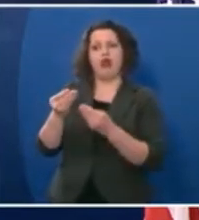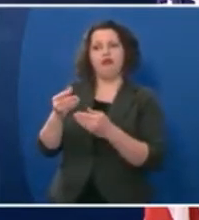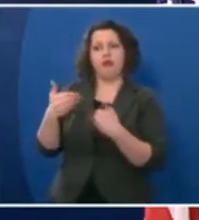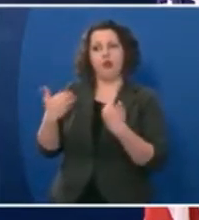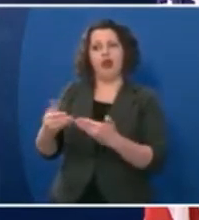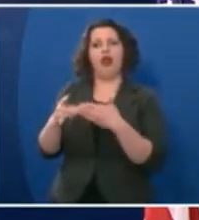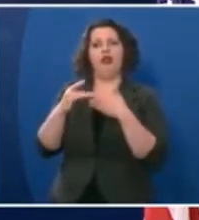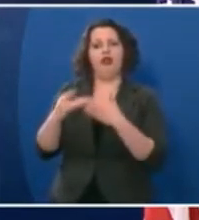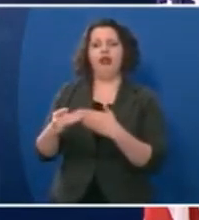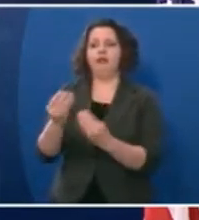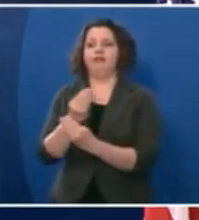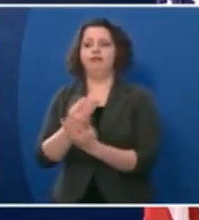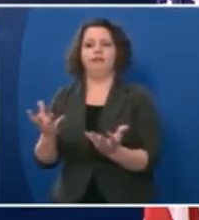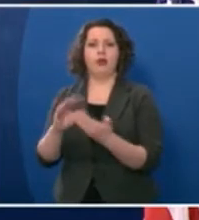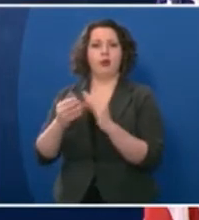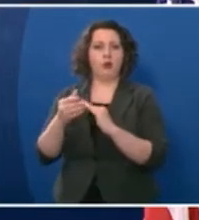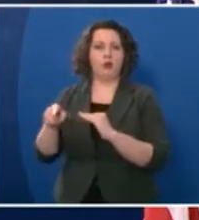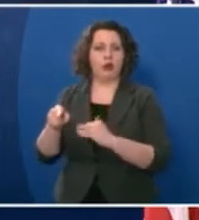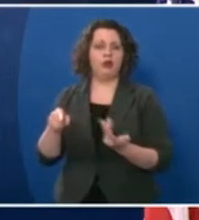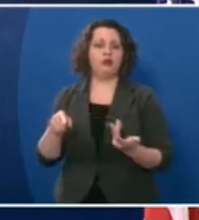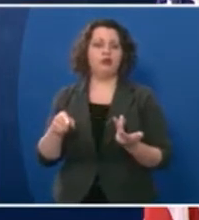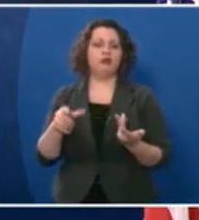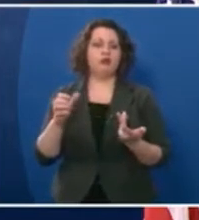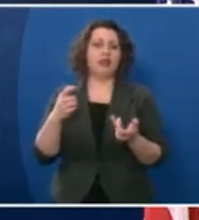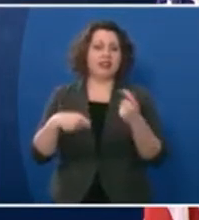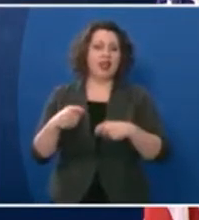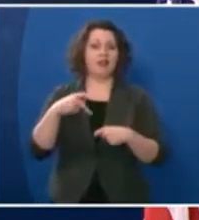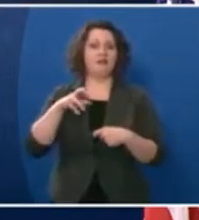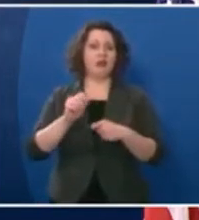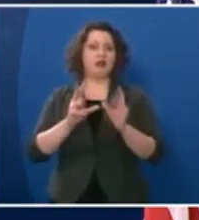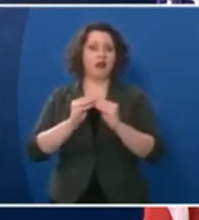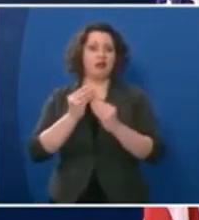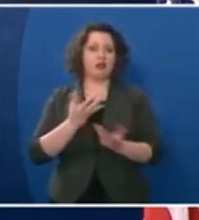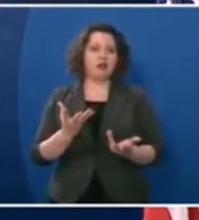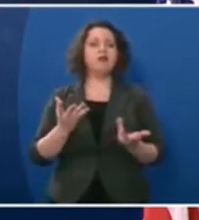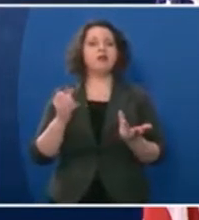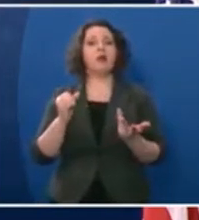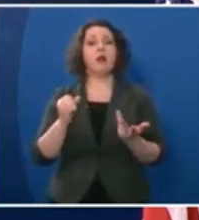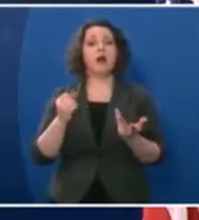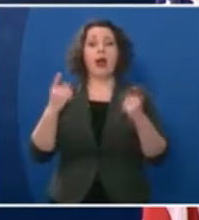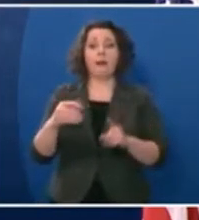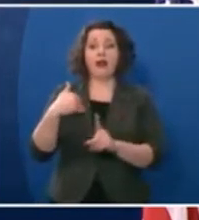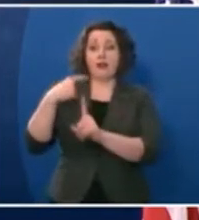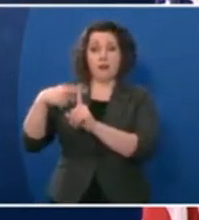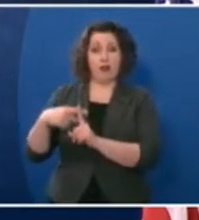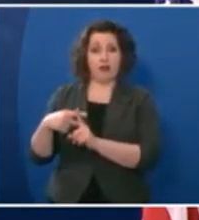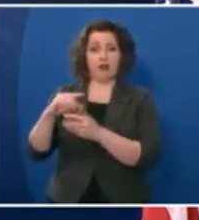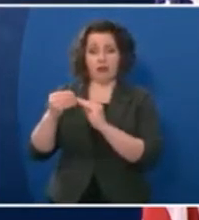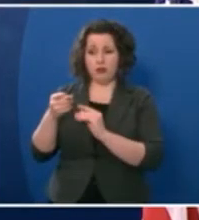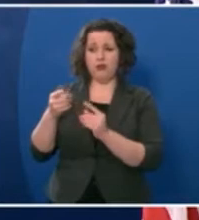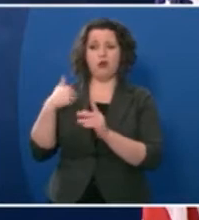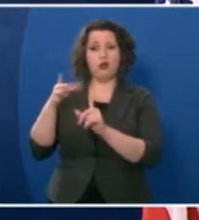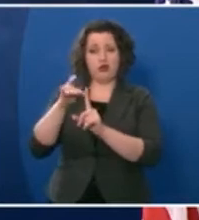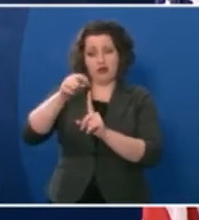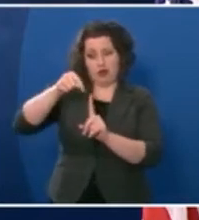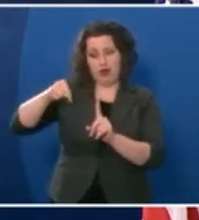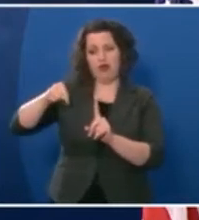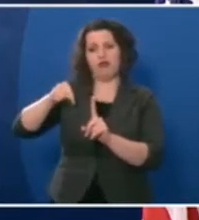that notification. And so in every time we have positive cases, as the governor mentioned, we do contact tracing and